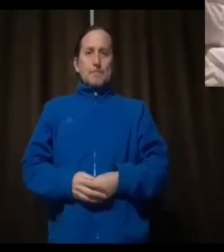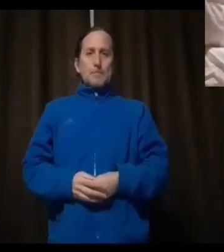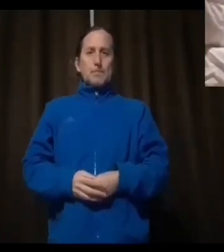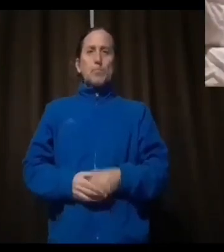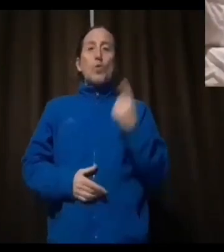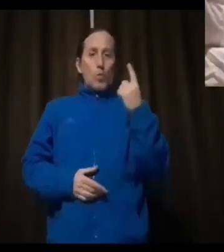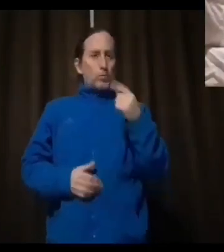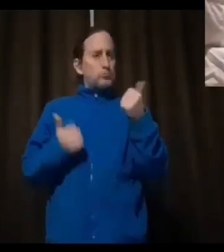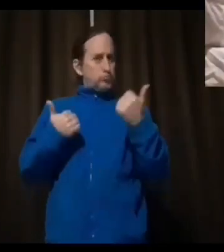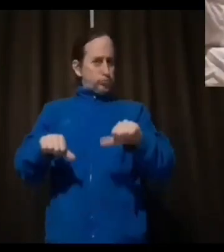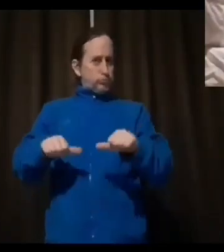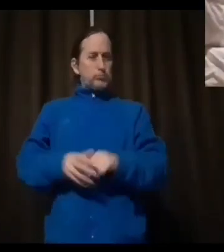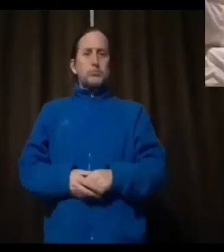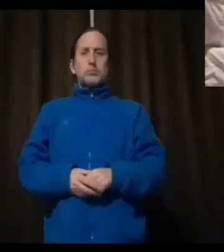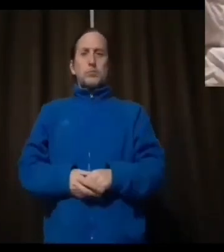another.